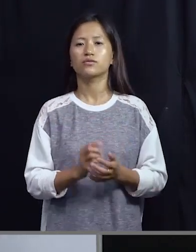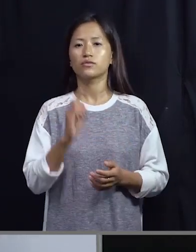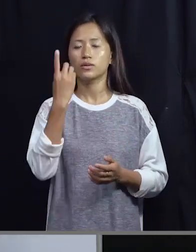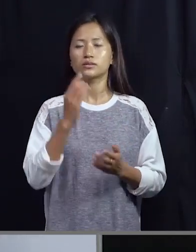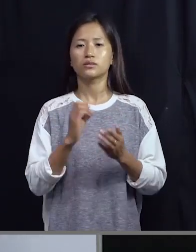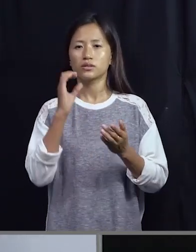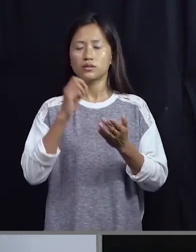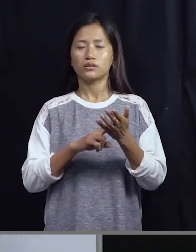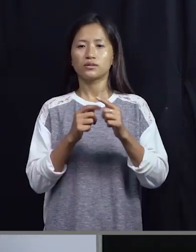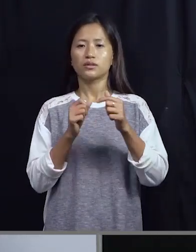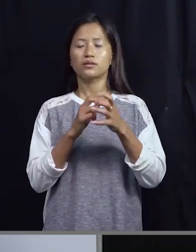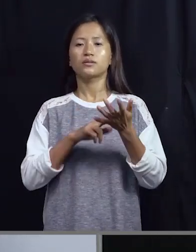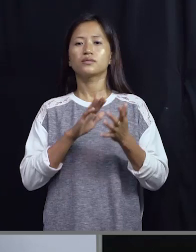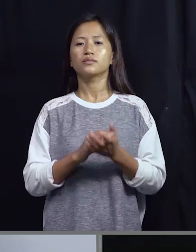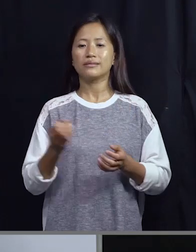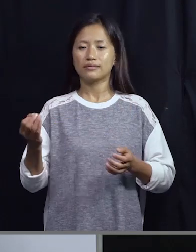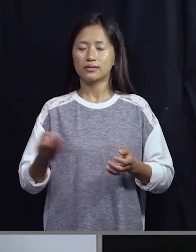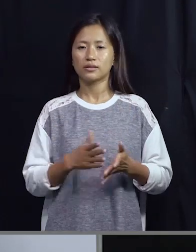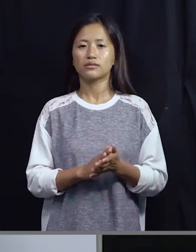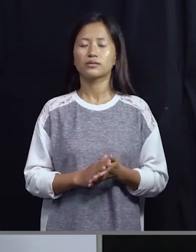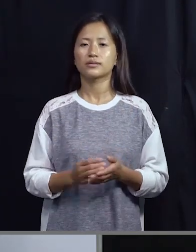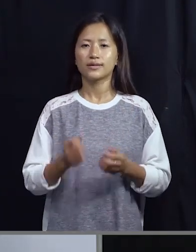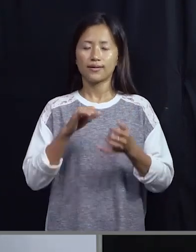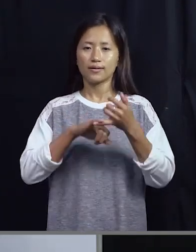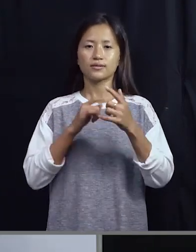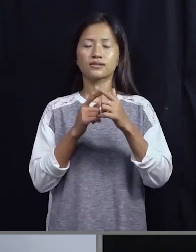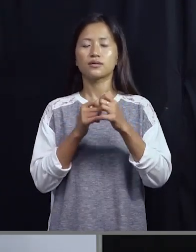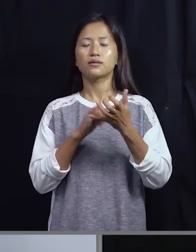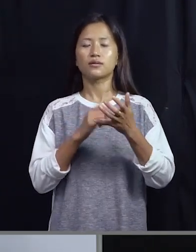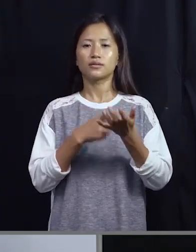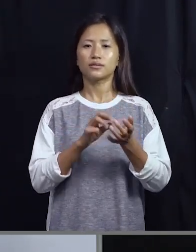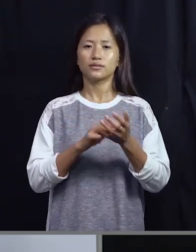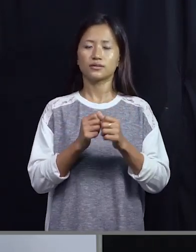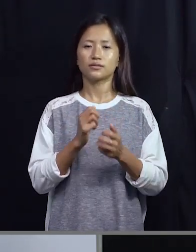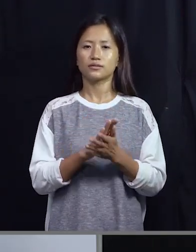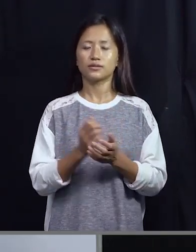one parental strand and one newly synthesized strand. So Masterson and Stoll,